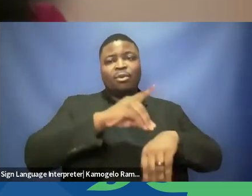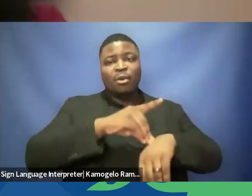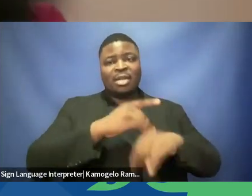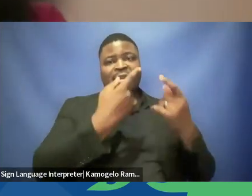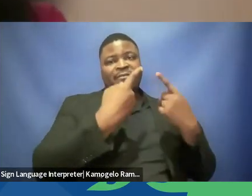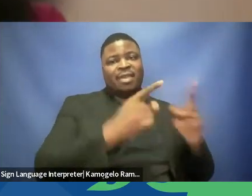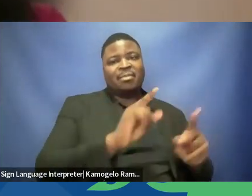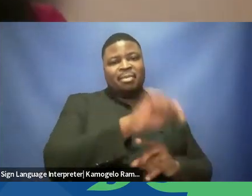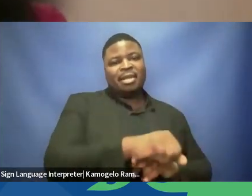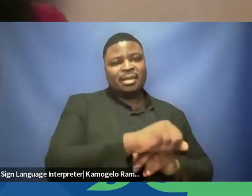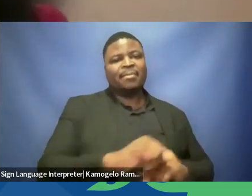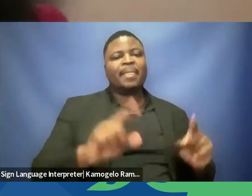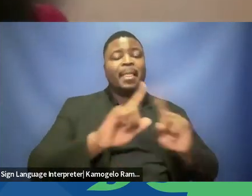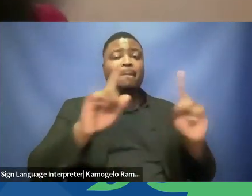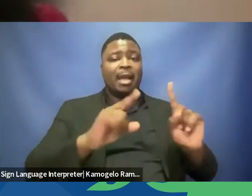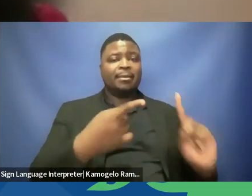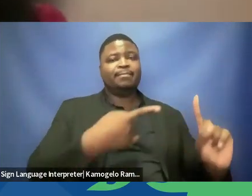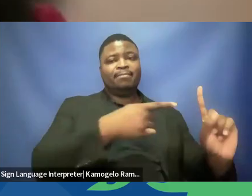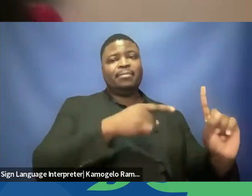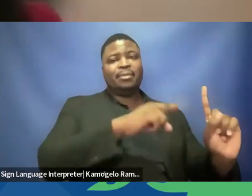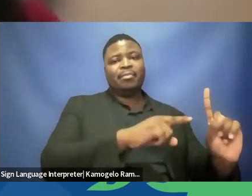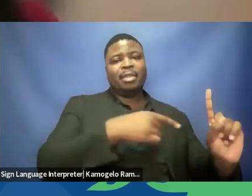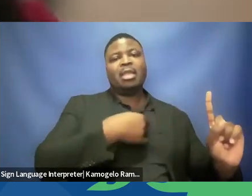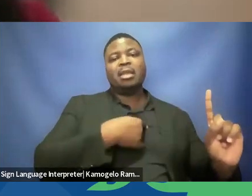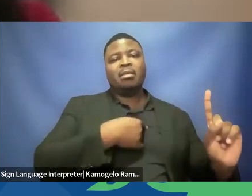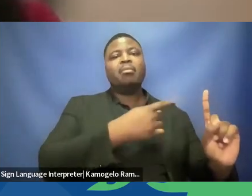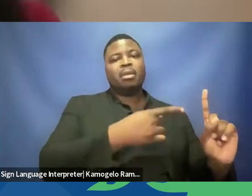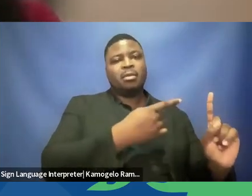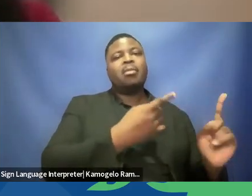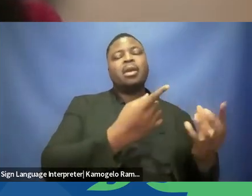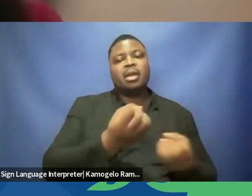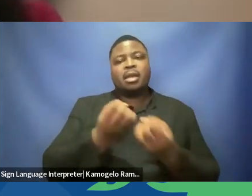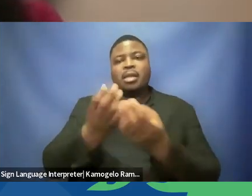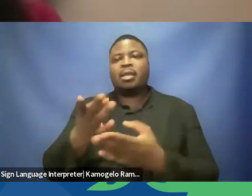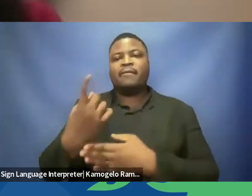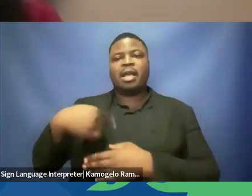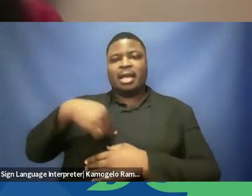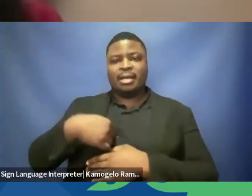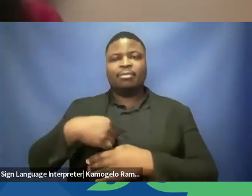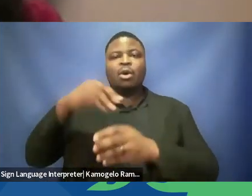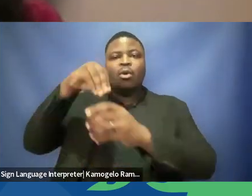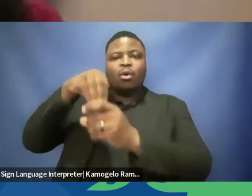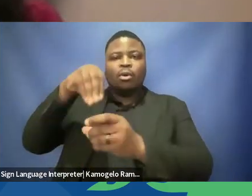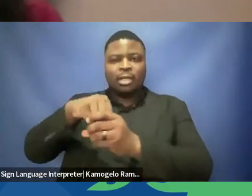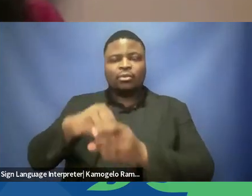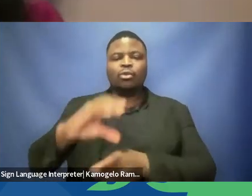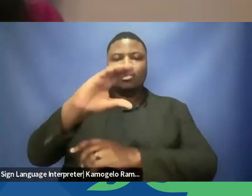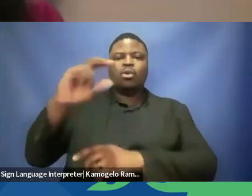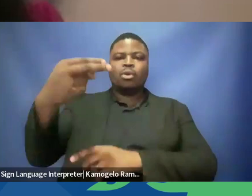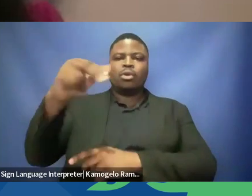And Naeem has particularly provided us a context for chemsex. And as we mentioned